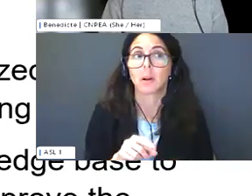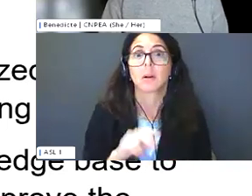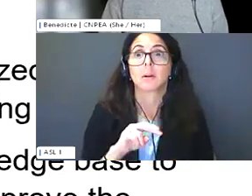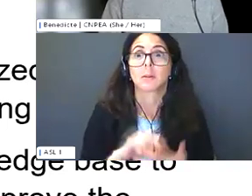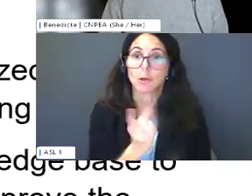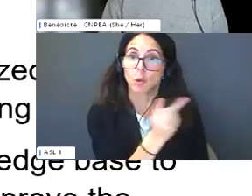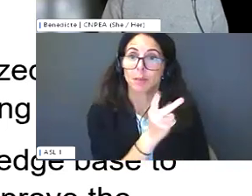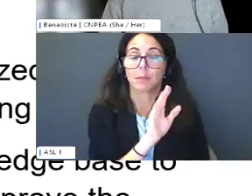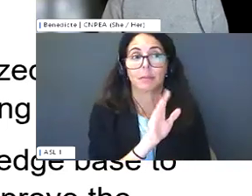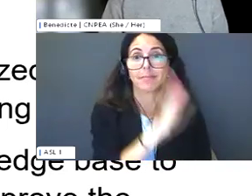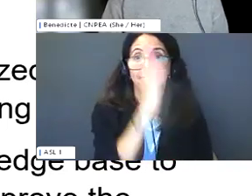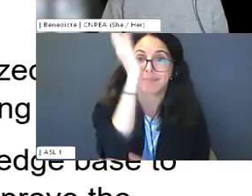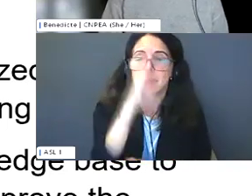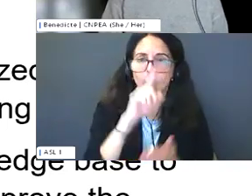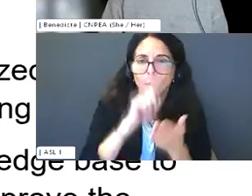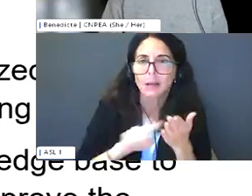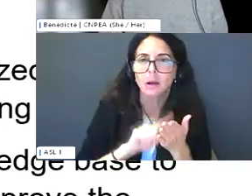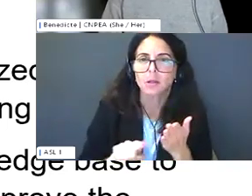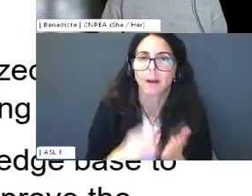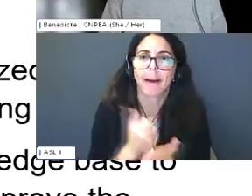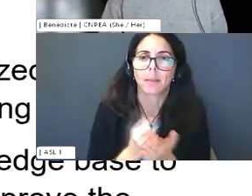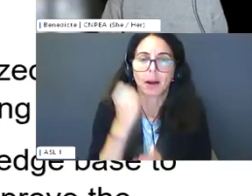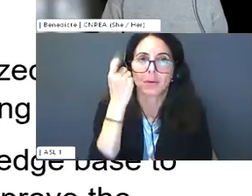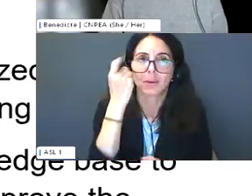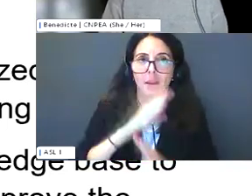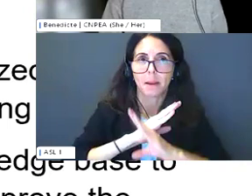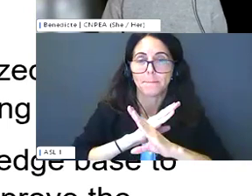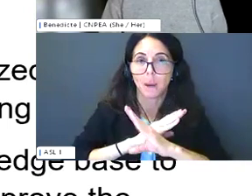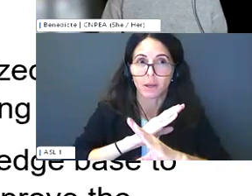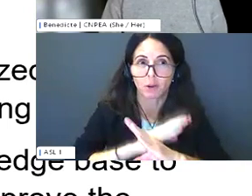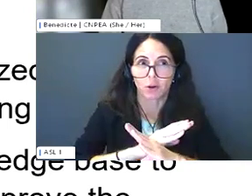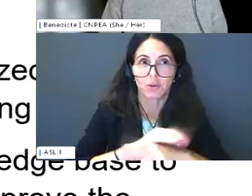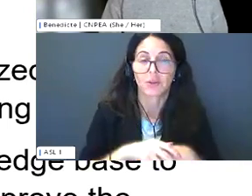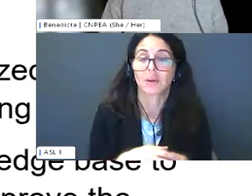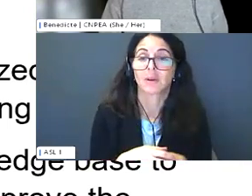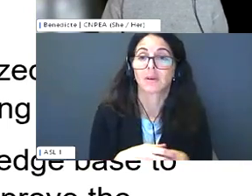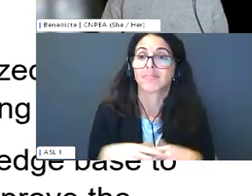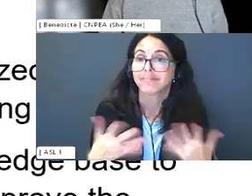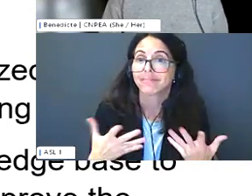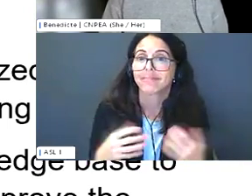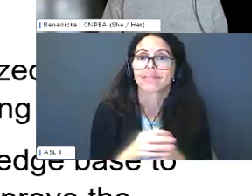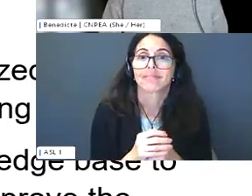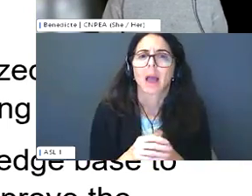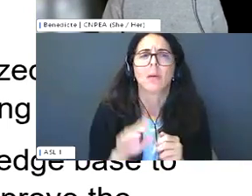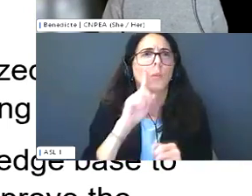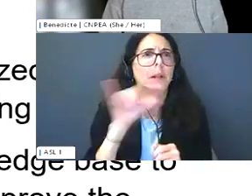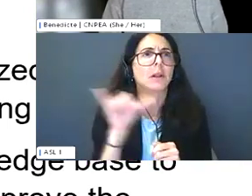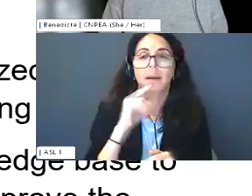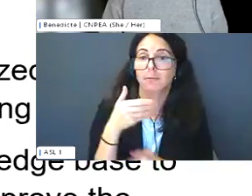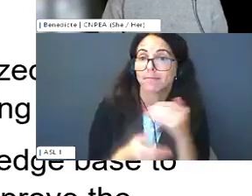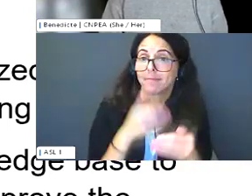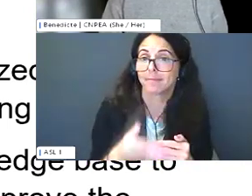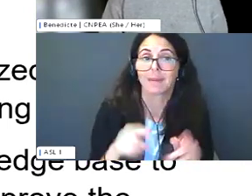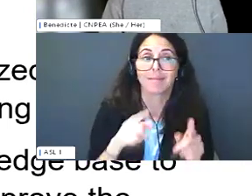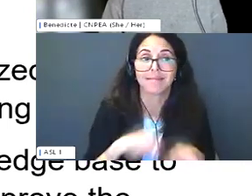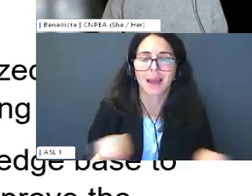on a little bit around understanding the barriers and facilitators of disclosure for older adults living in the community. And they've done a lot